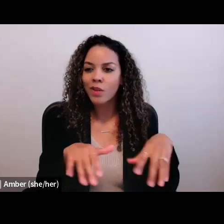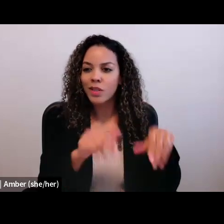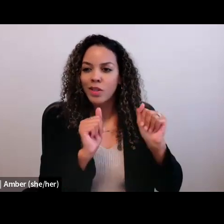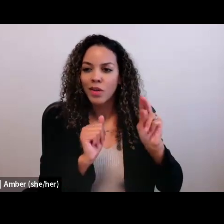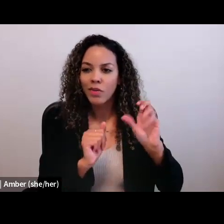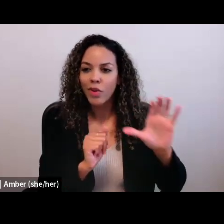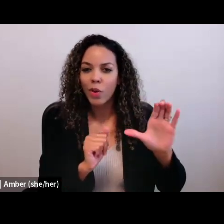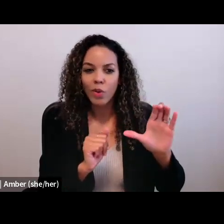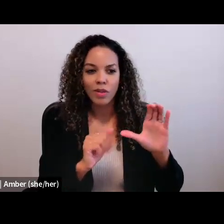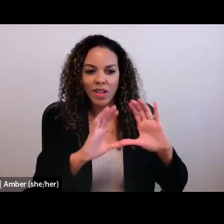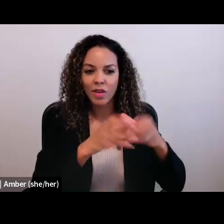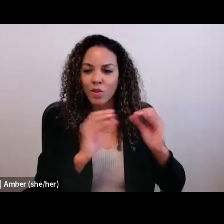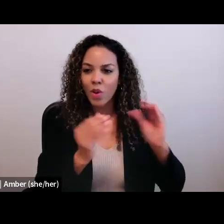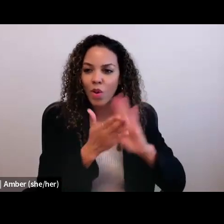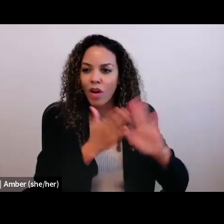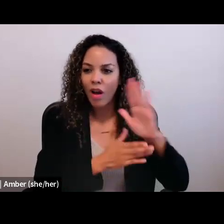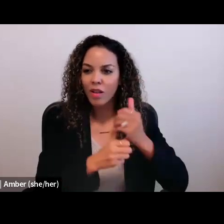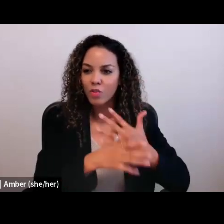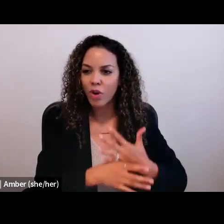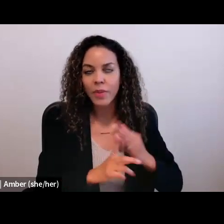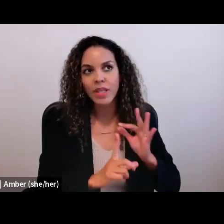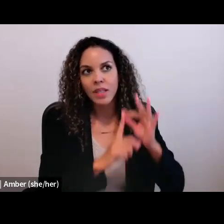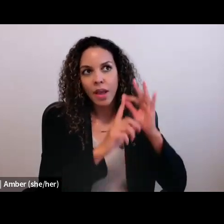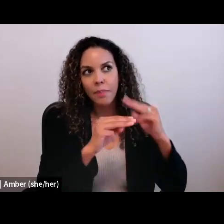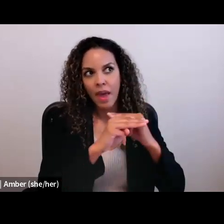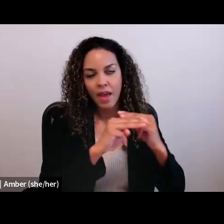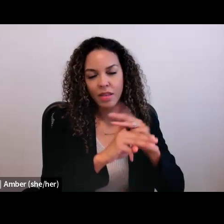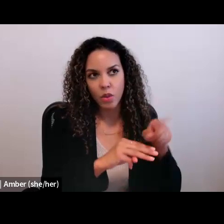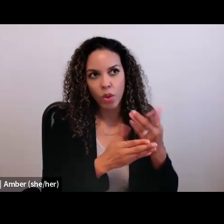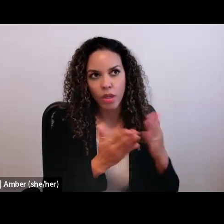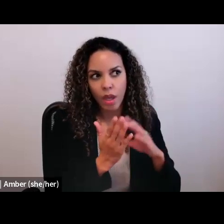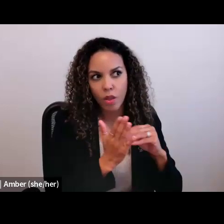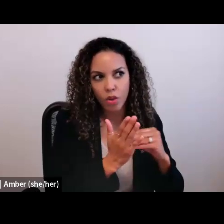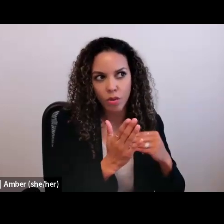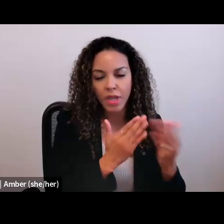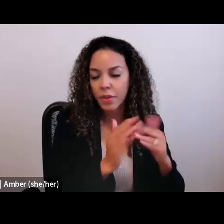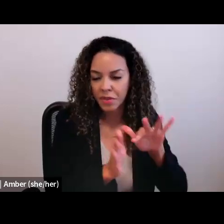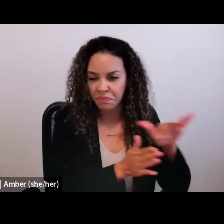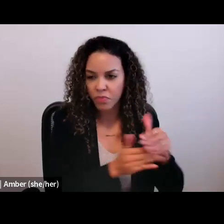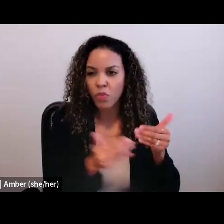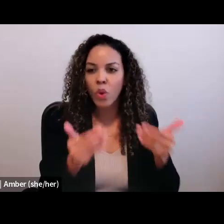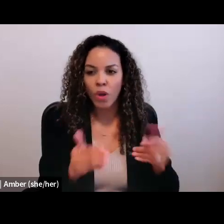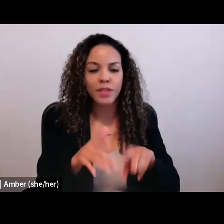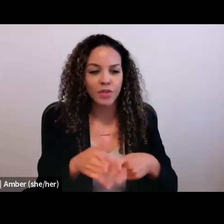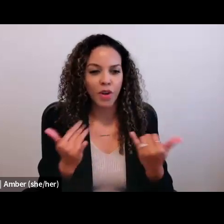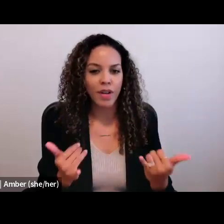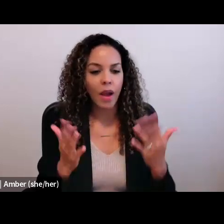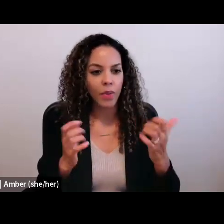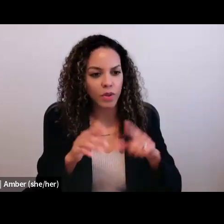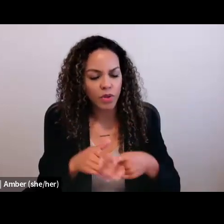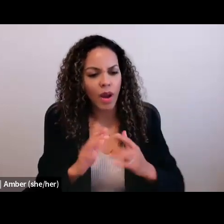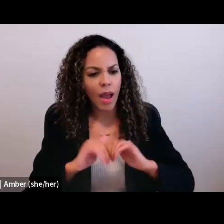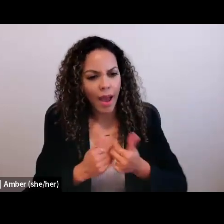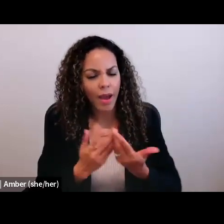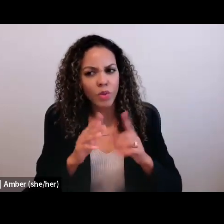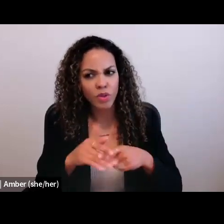no college prep, except for math, which was the only thing I really learned. So let's get started, because I want to start you with, how do we begin to